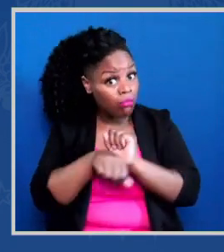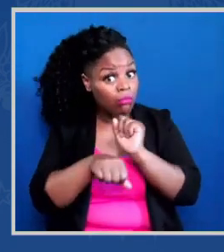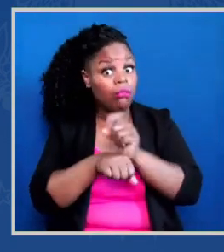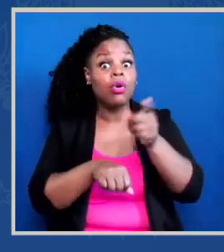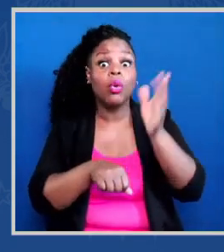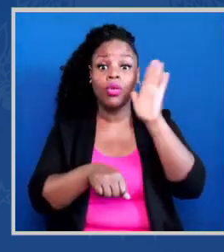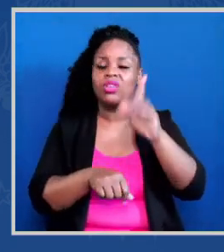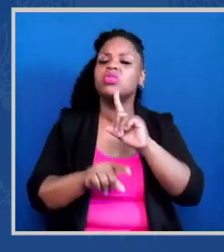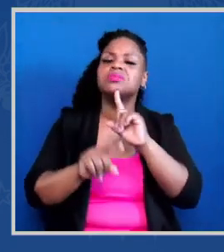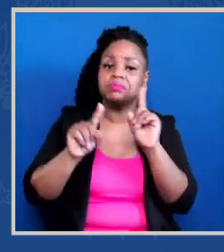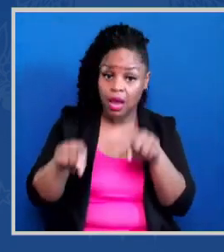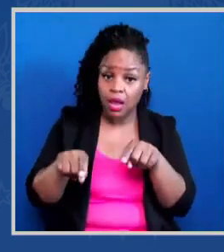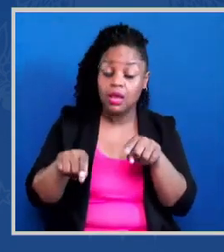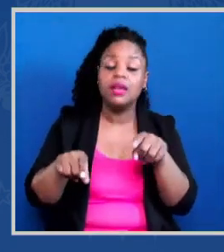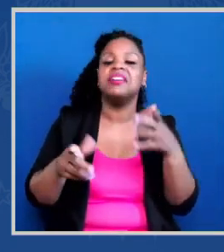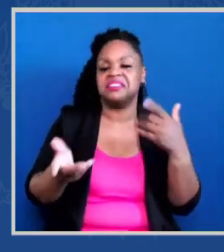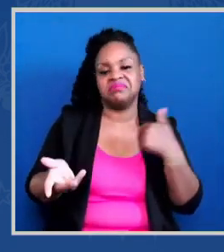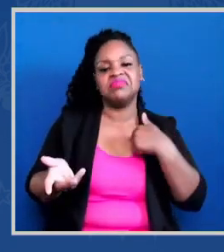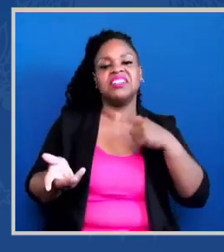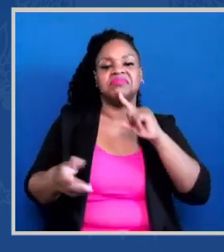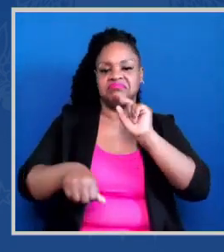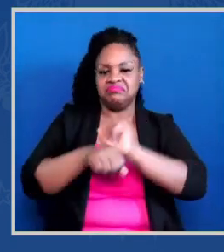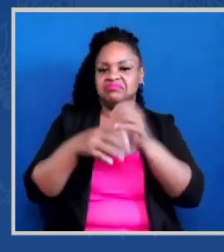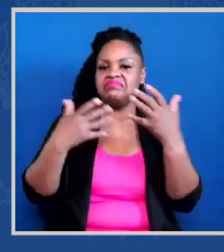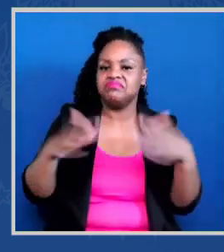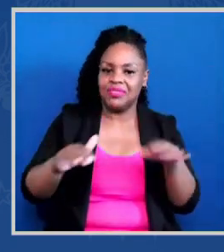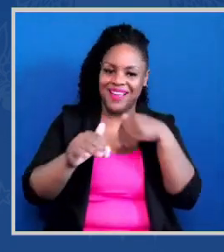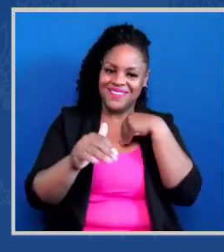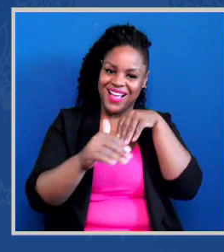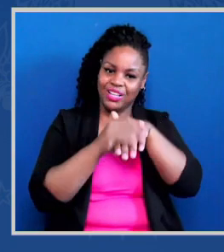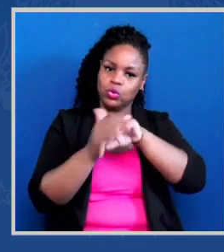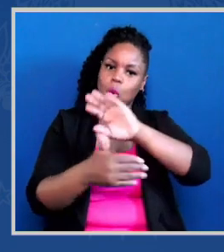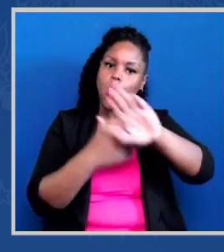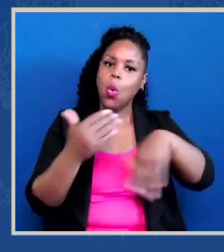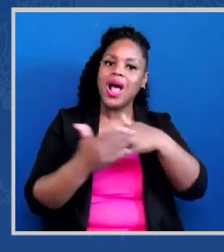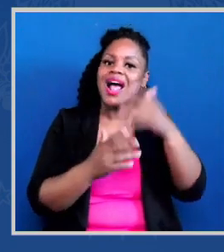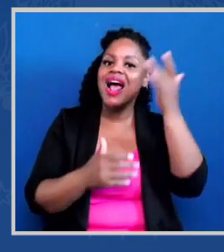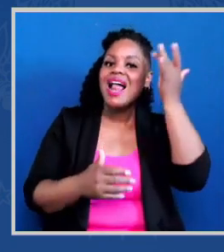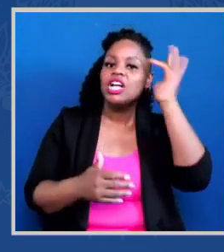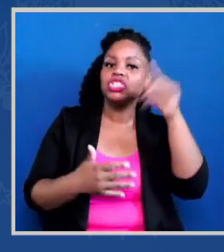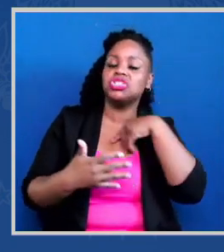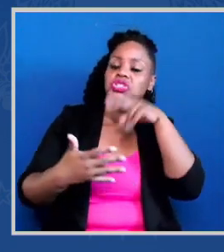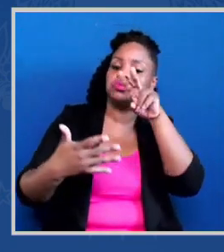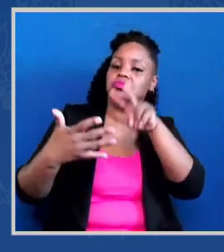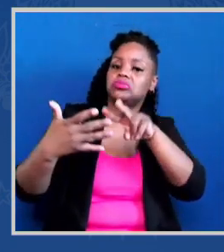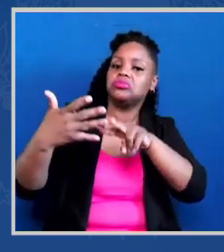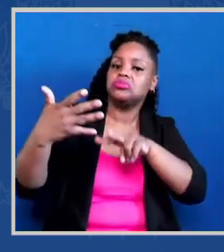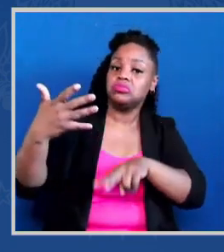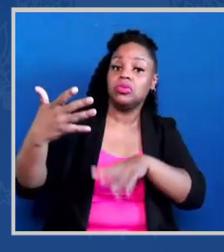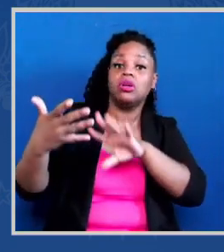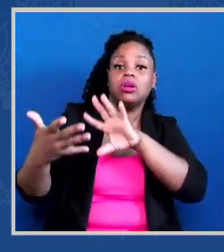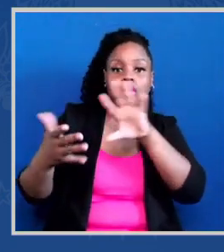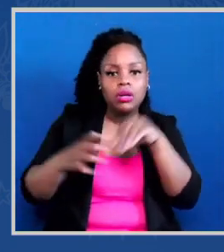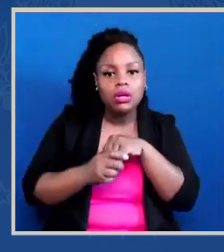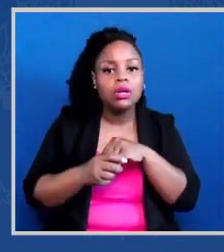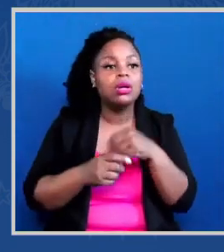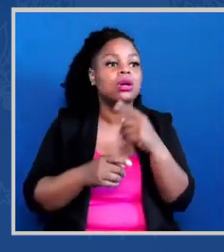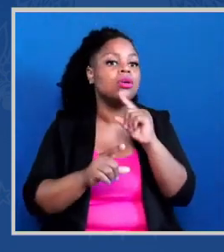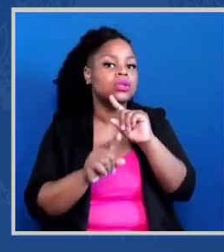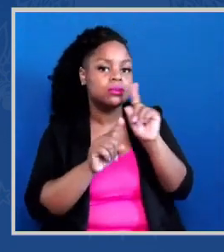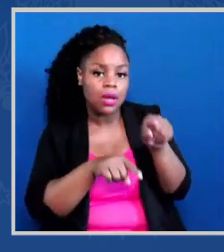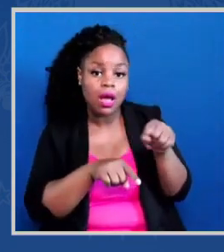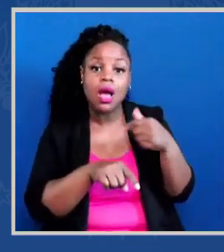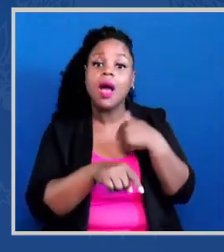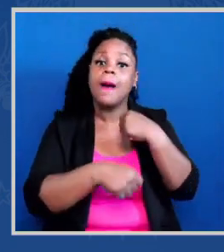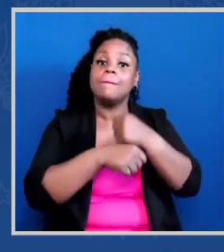had access to all the intelligence. He was engaged in those activities. I did respond and made it clear that I'd respond again.